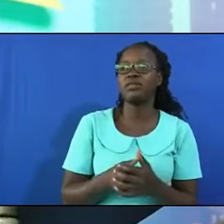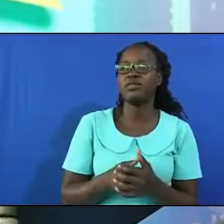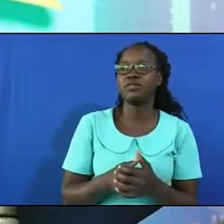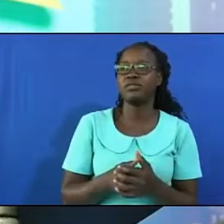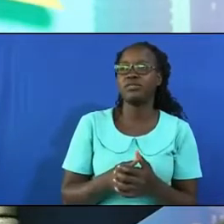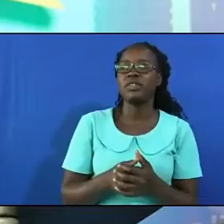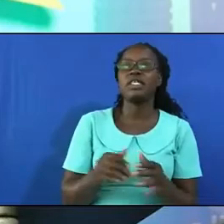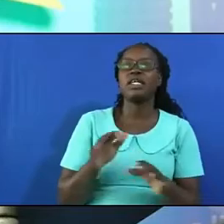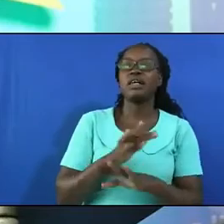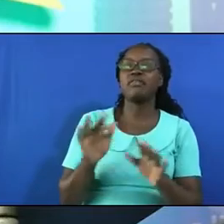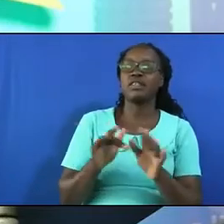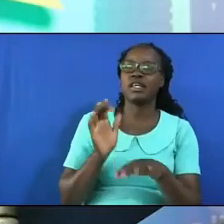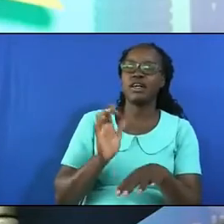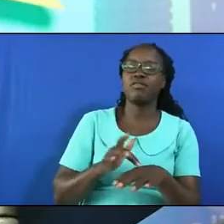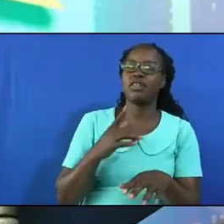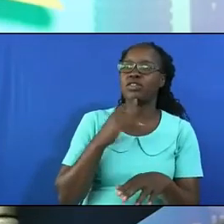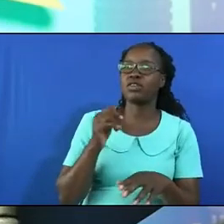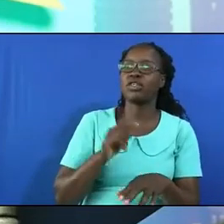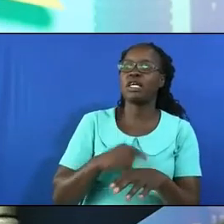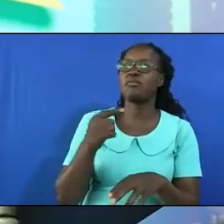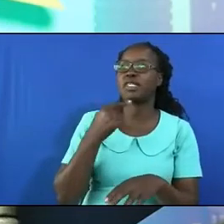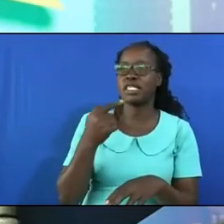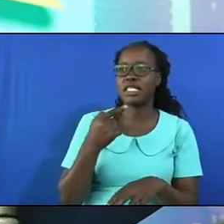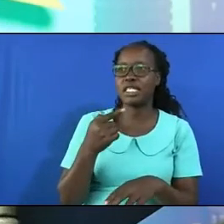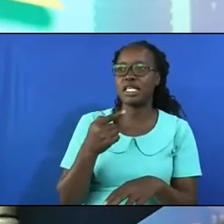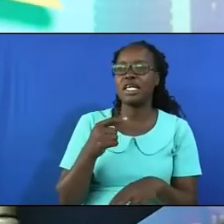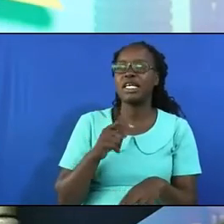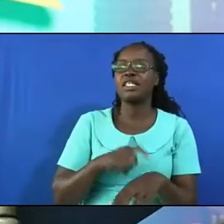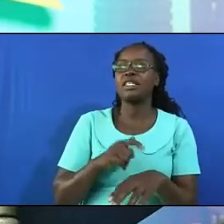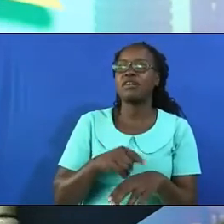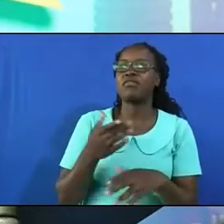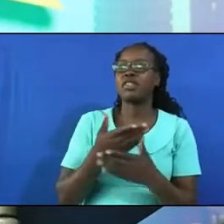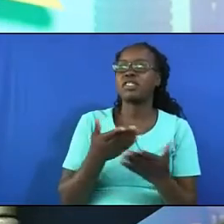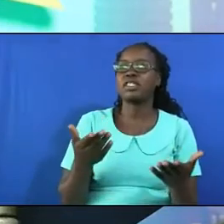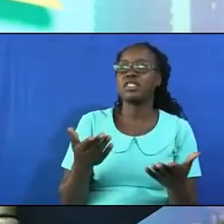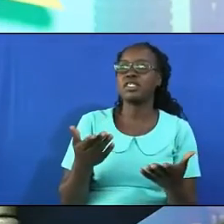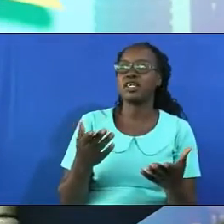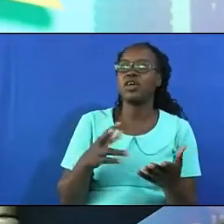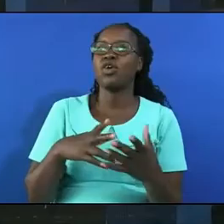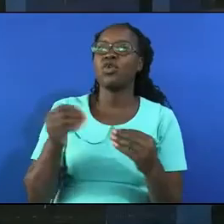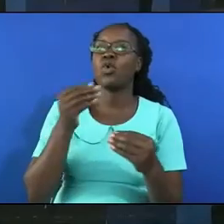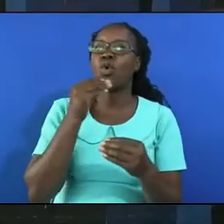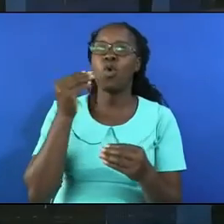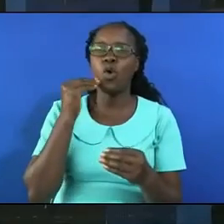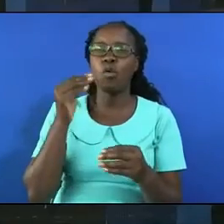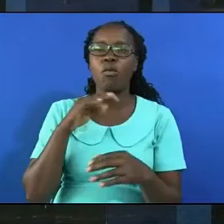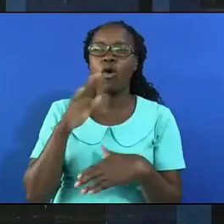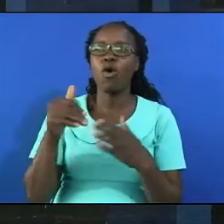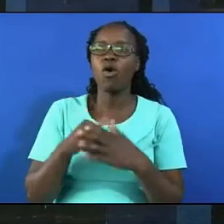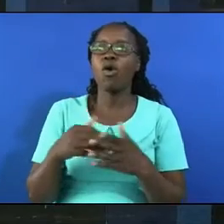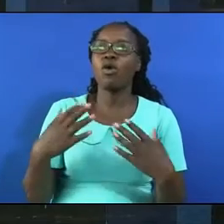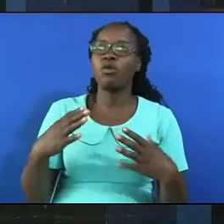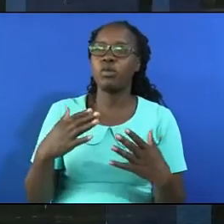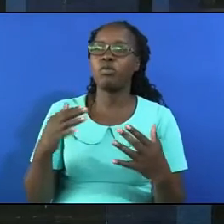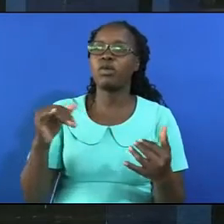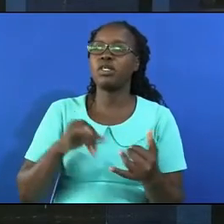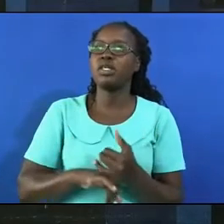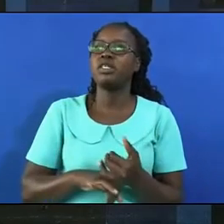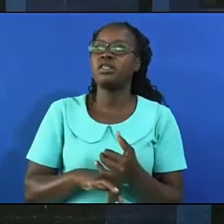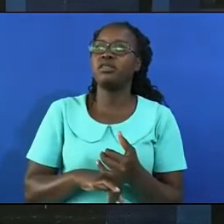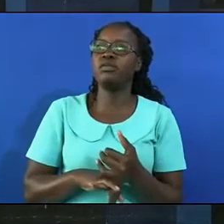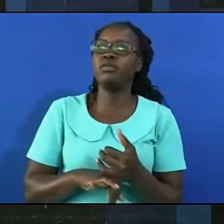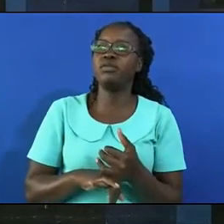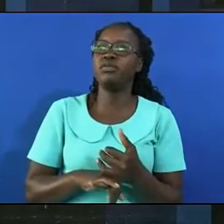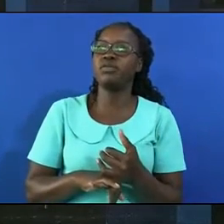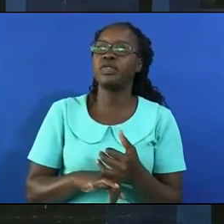affect everything. And so when they say it is time for this, you walk home because everybody is staying